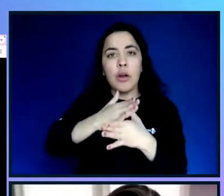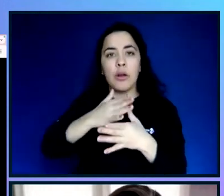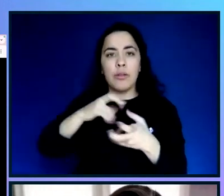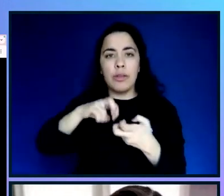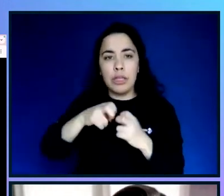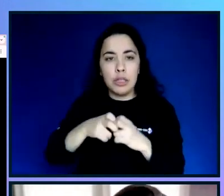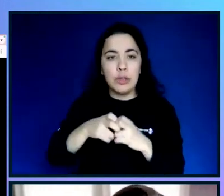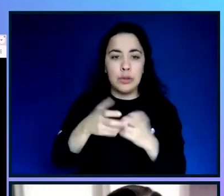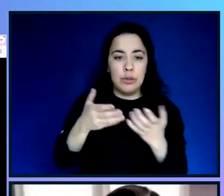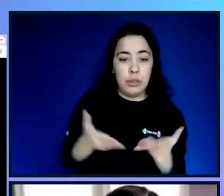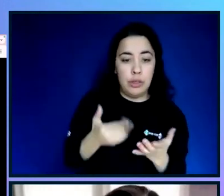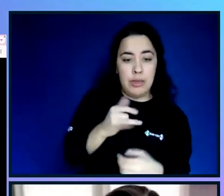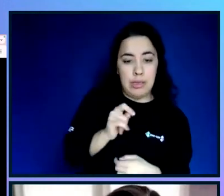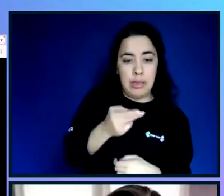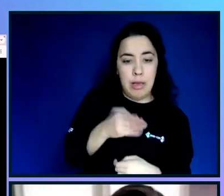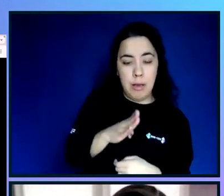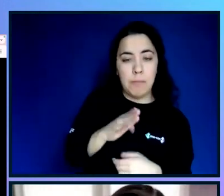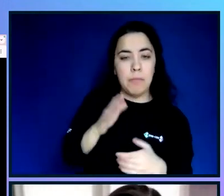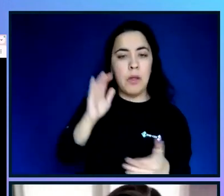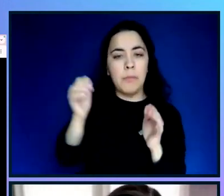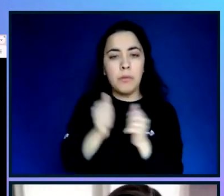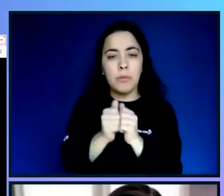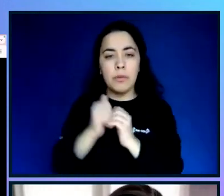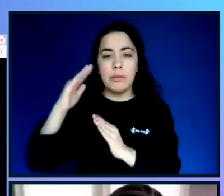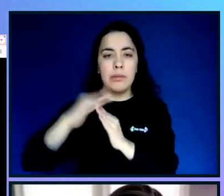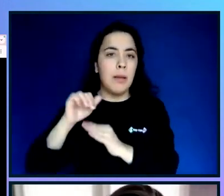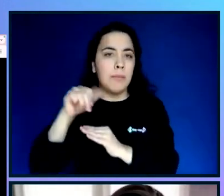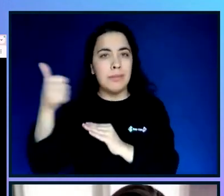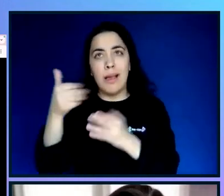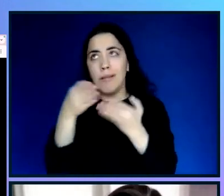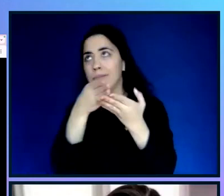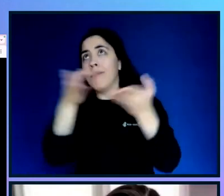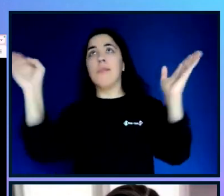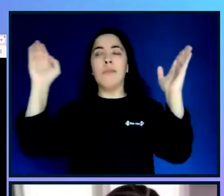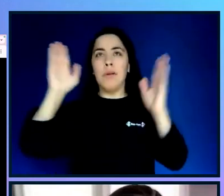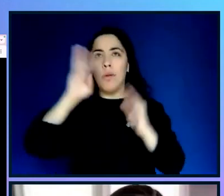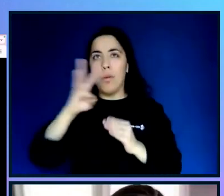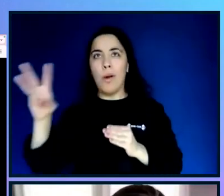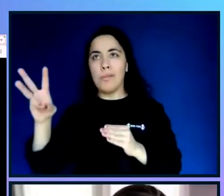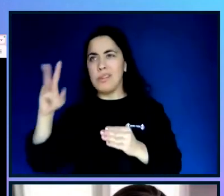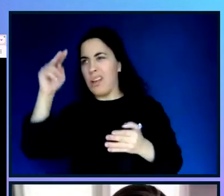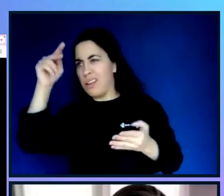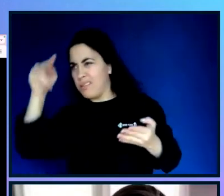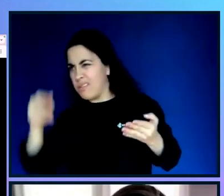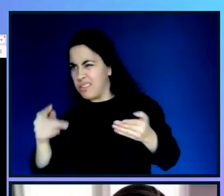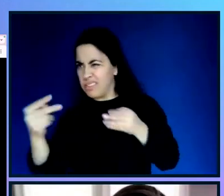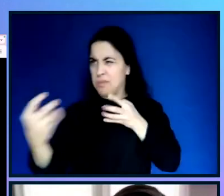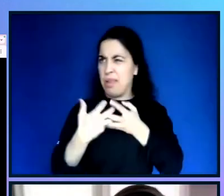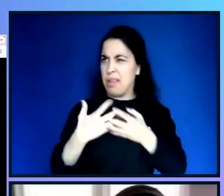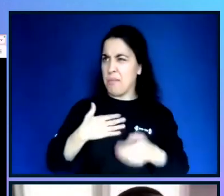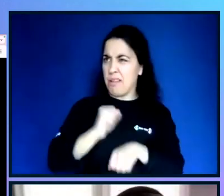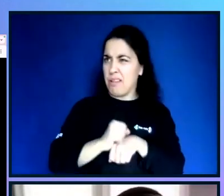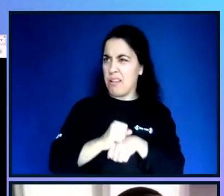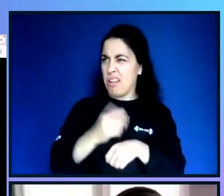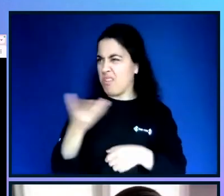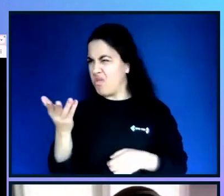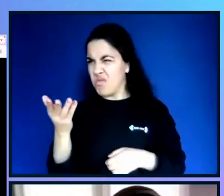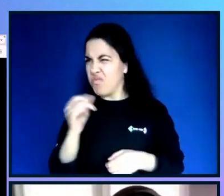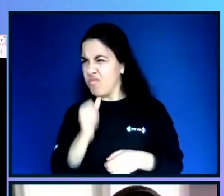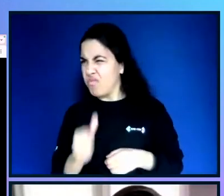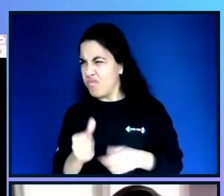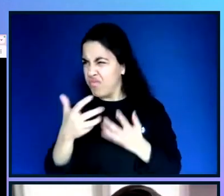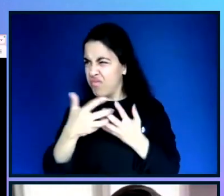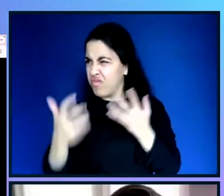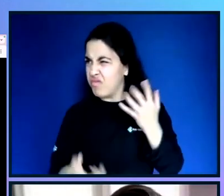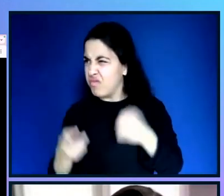versus a top 10 issues on the web from a generic blog post. Last but not